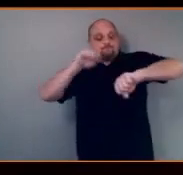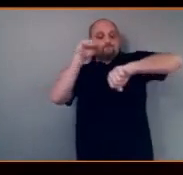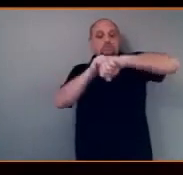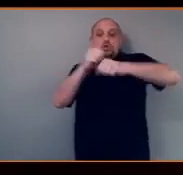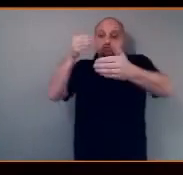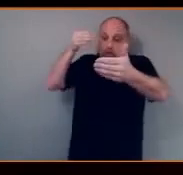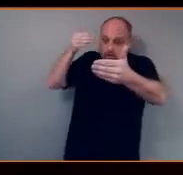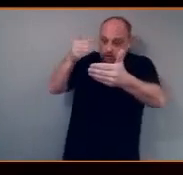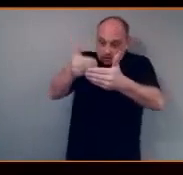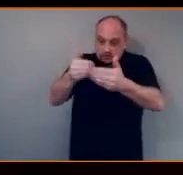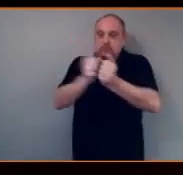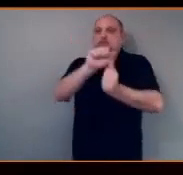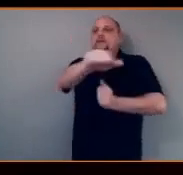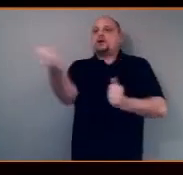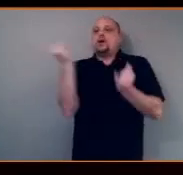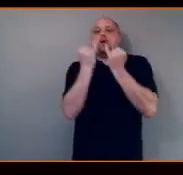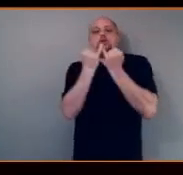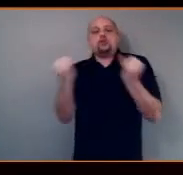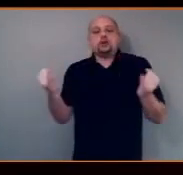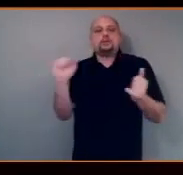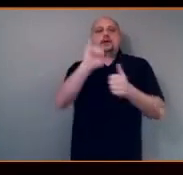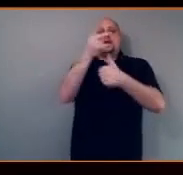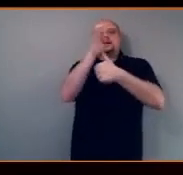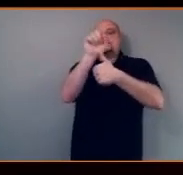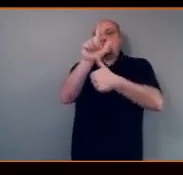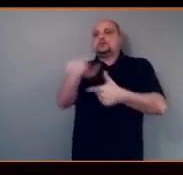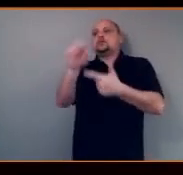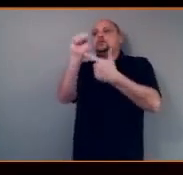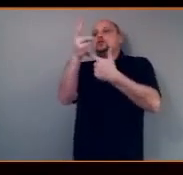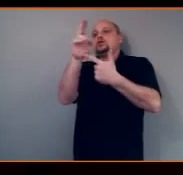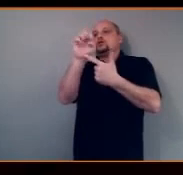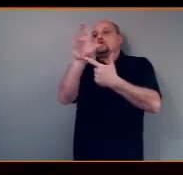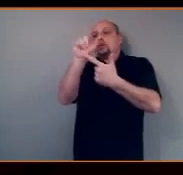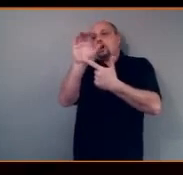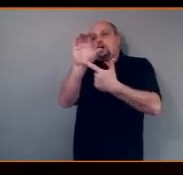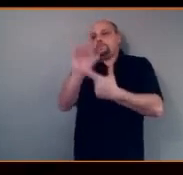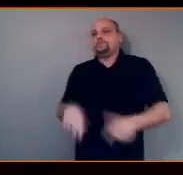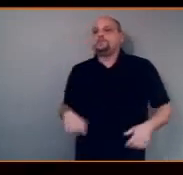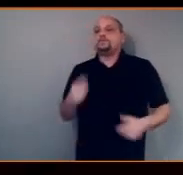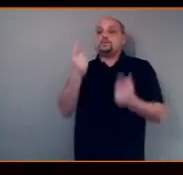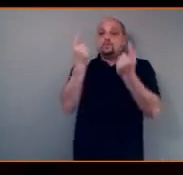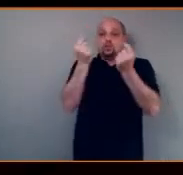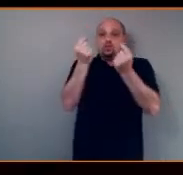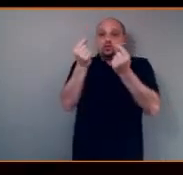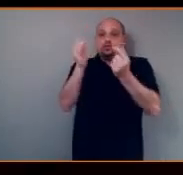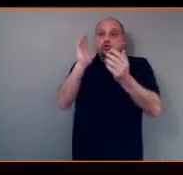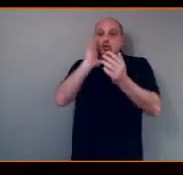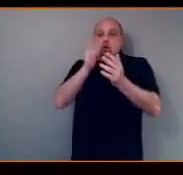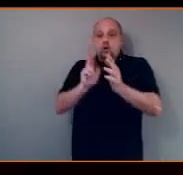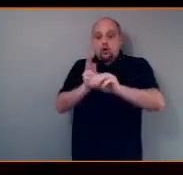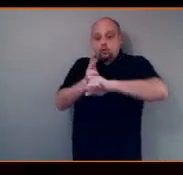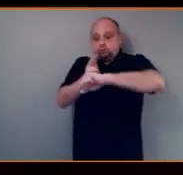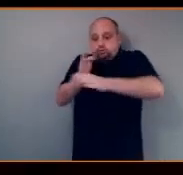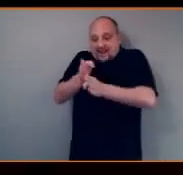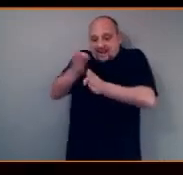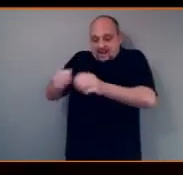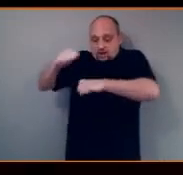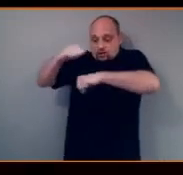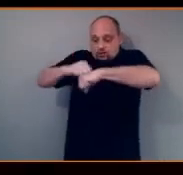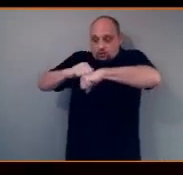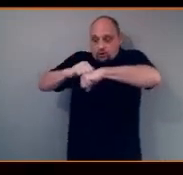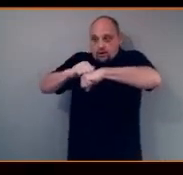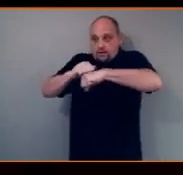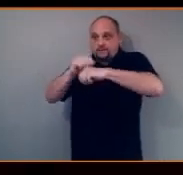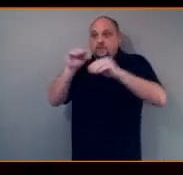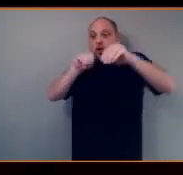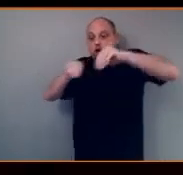with some of the other instruments like Pixel and Sherlock. And what we'll do is get right up next to the rocks, place those instruments so that they're close to